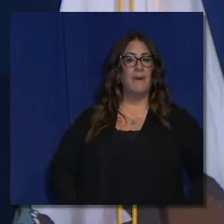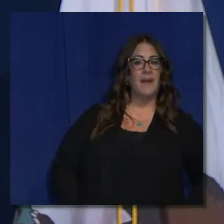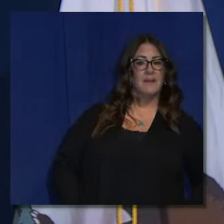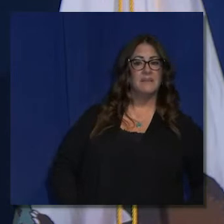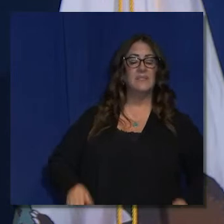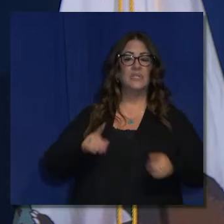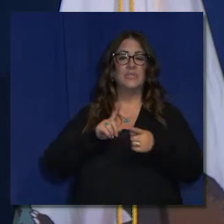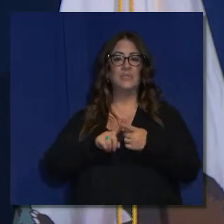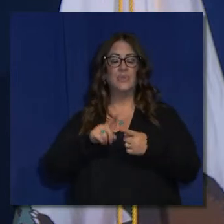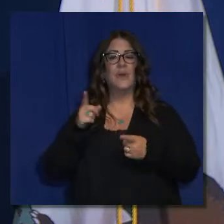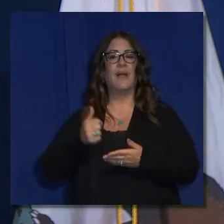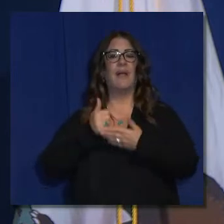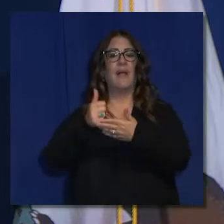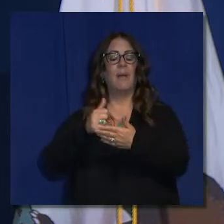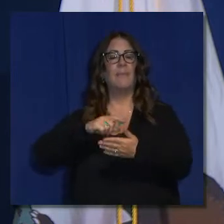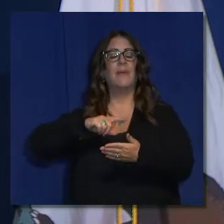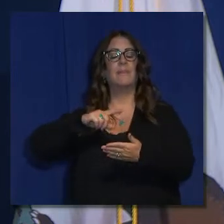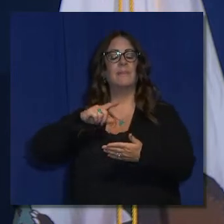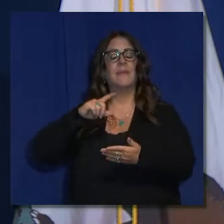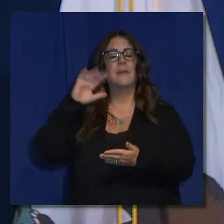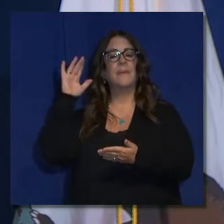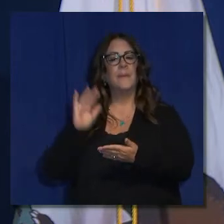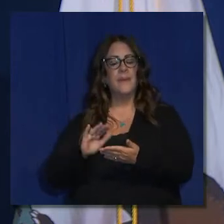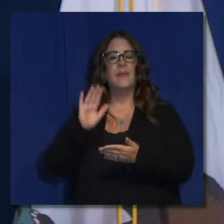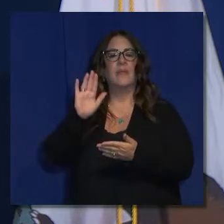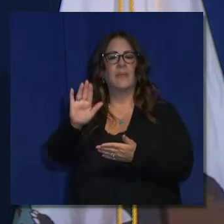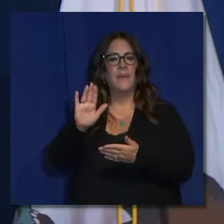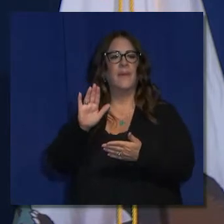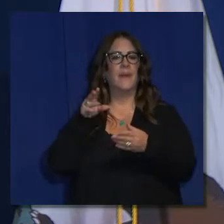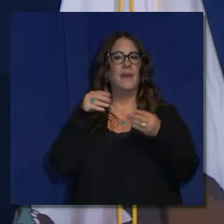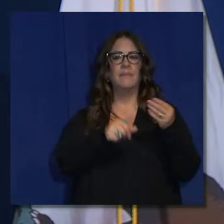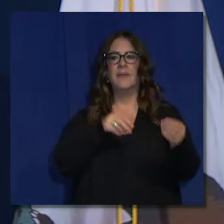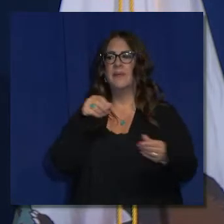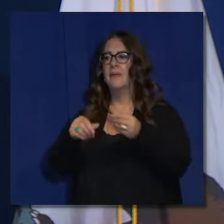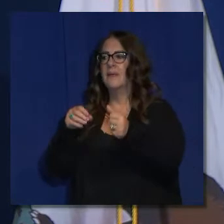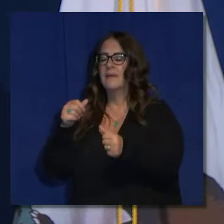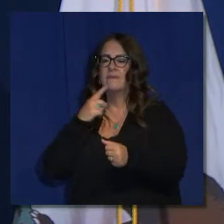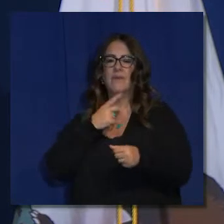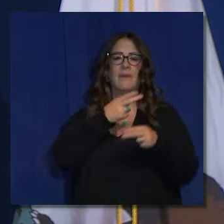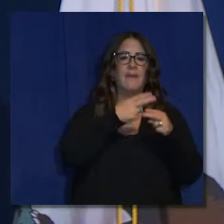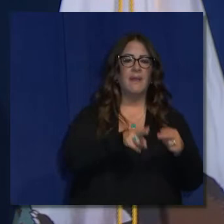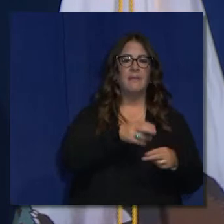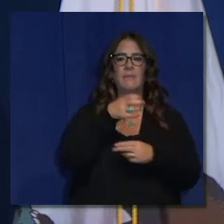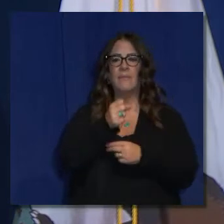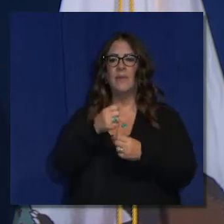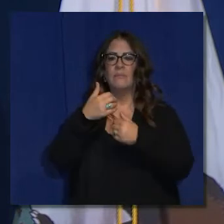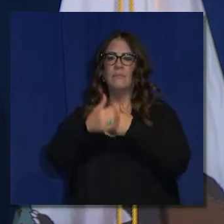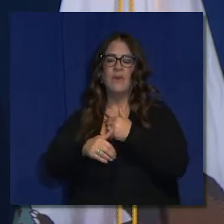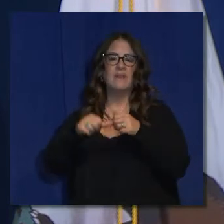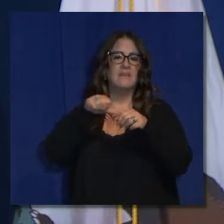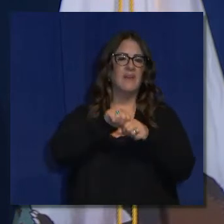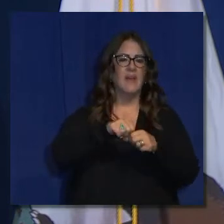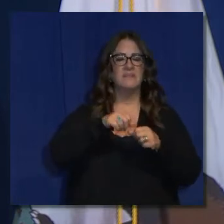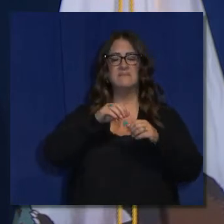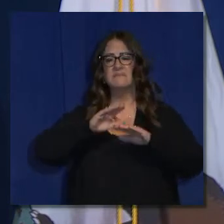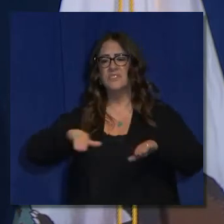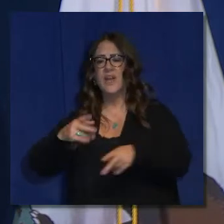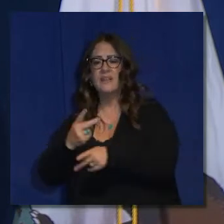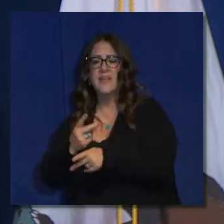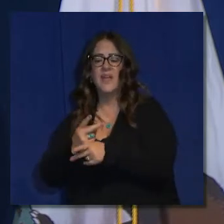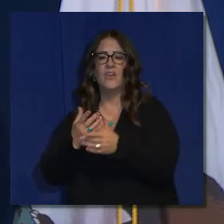spikes and increase in costs of eggs, milk, bread, gas, childcare